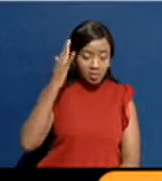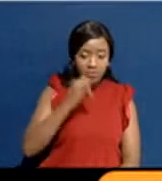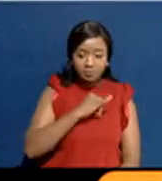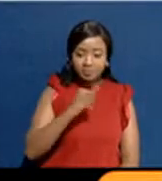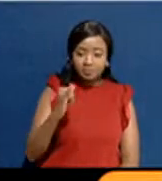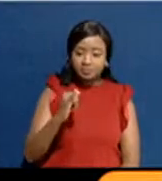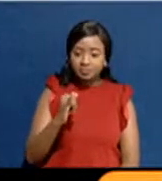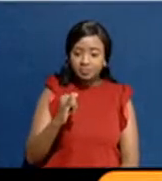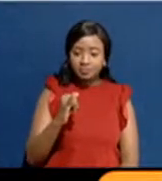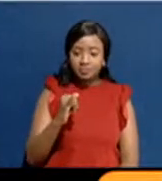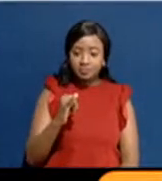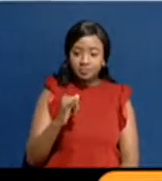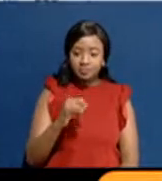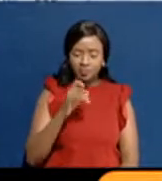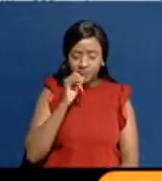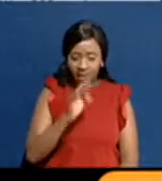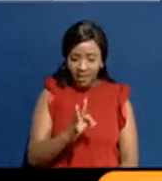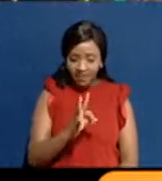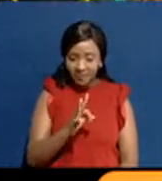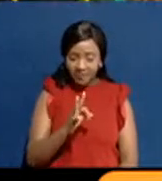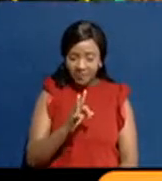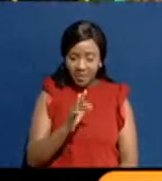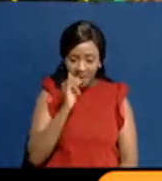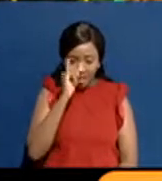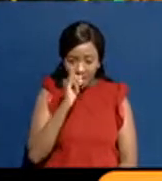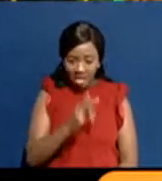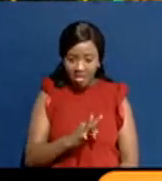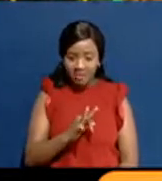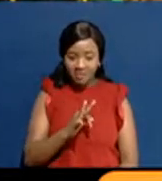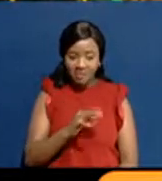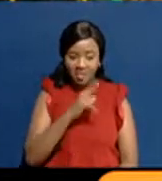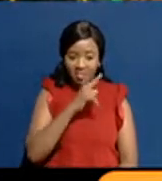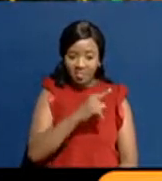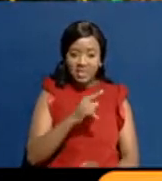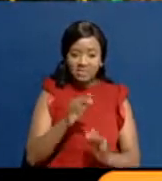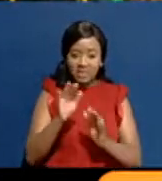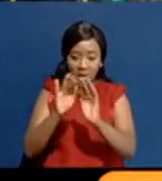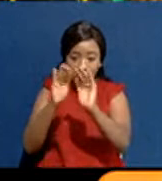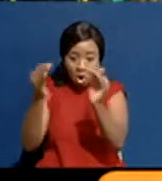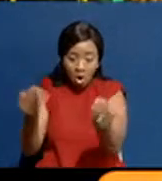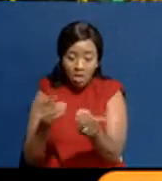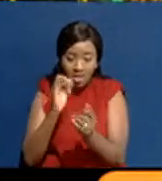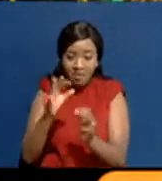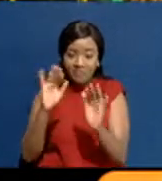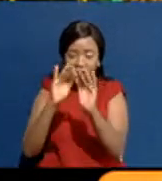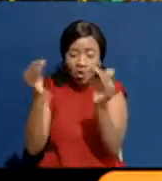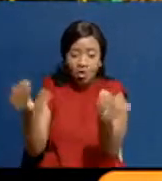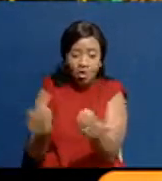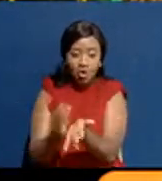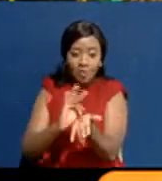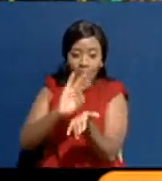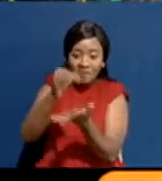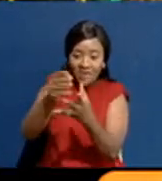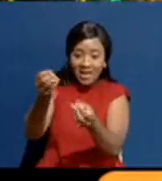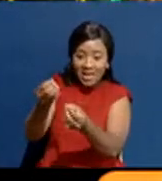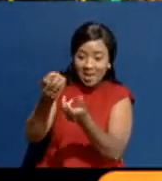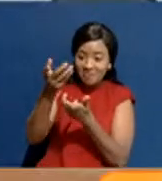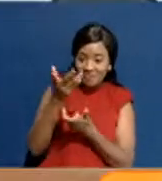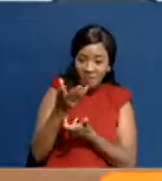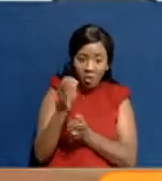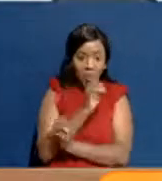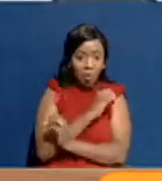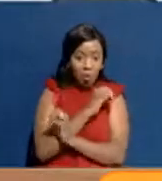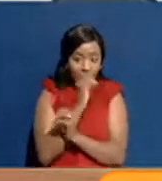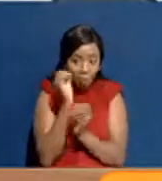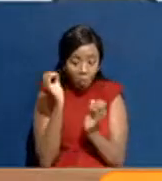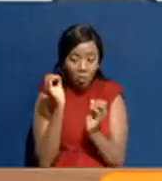on in KEMSA had it not been for Global Fund, who is an external player.